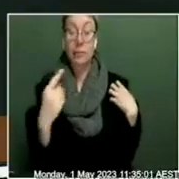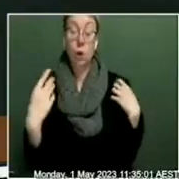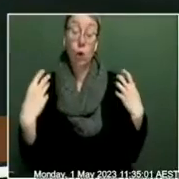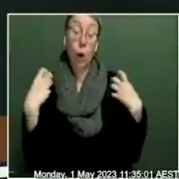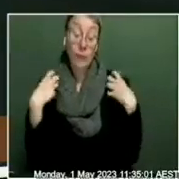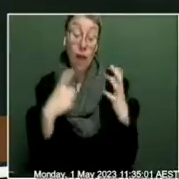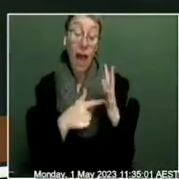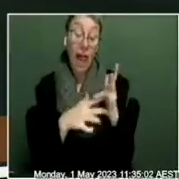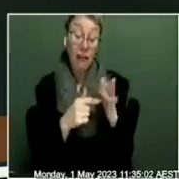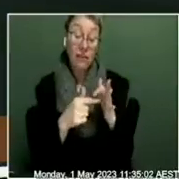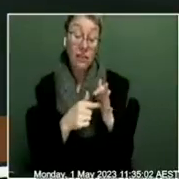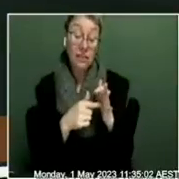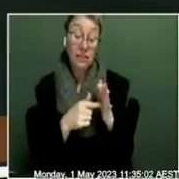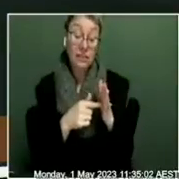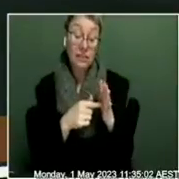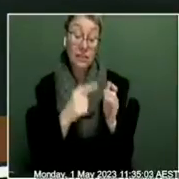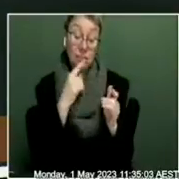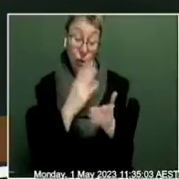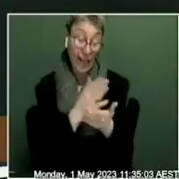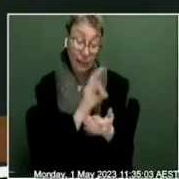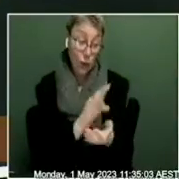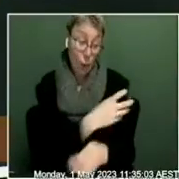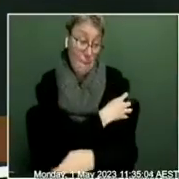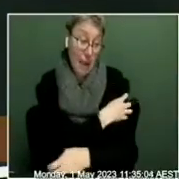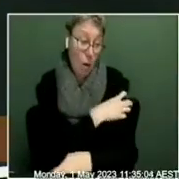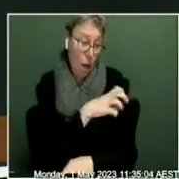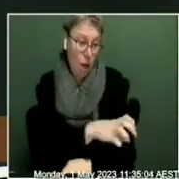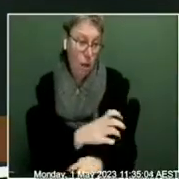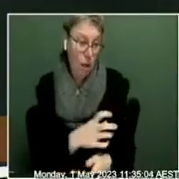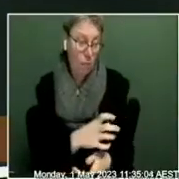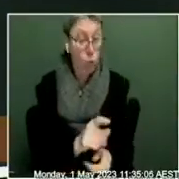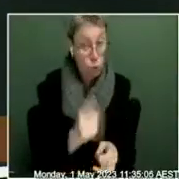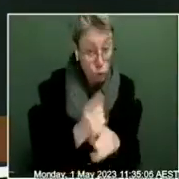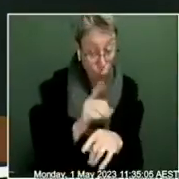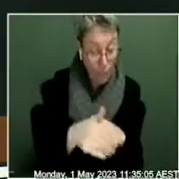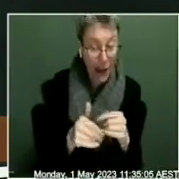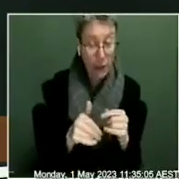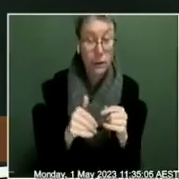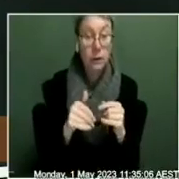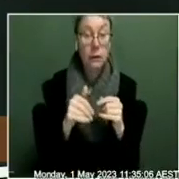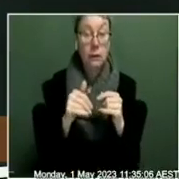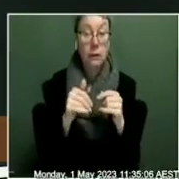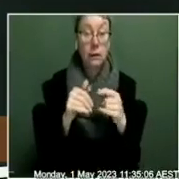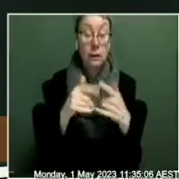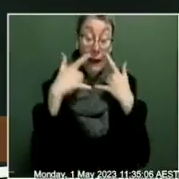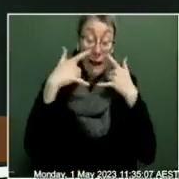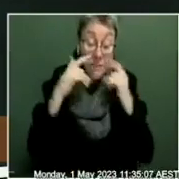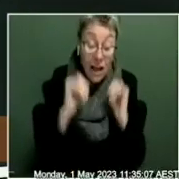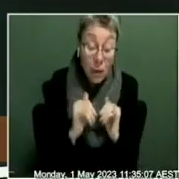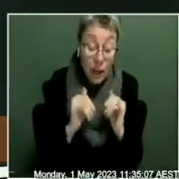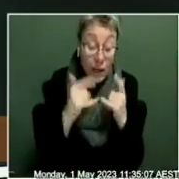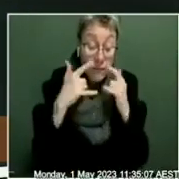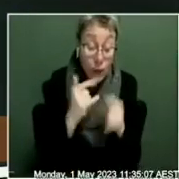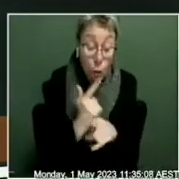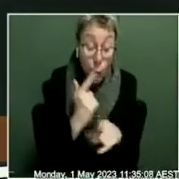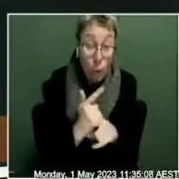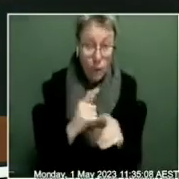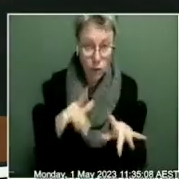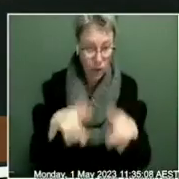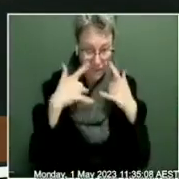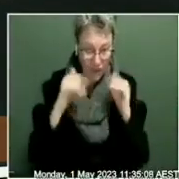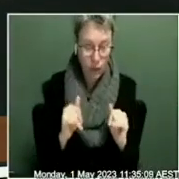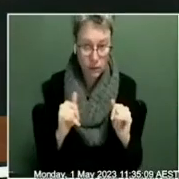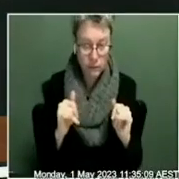in 5 years, as this Commissioner Walter. There's no accountability on this. Yeah. So this is really not worth the paper it's written on, because it's a plan without